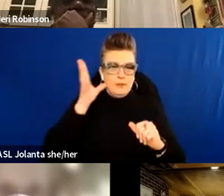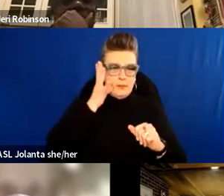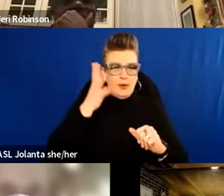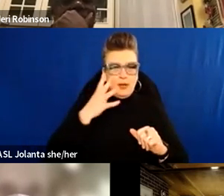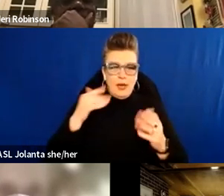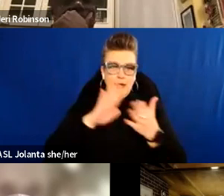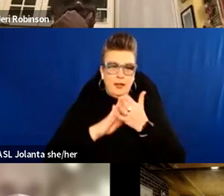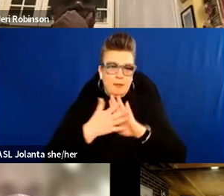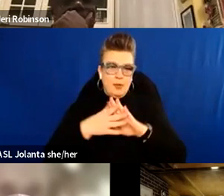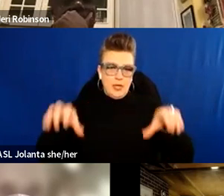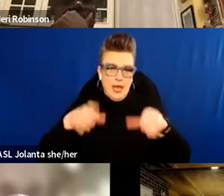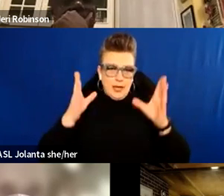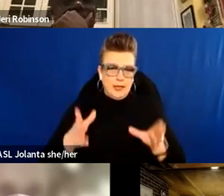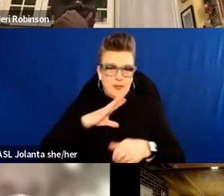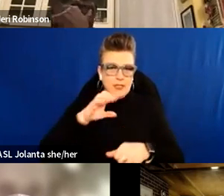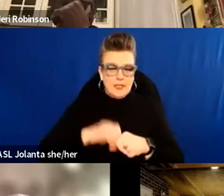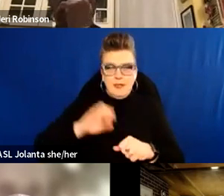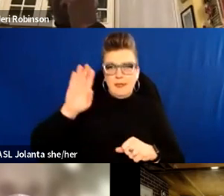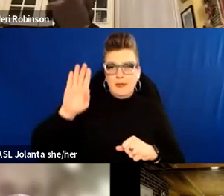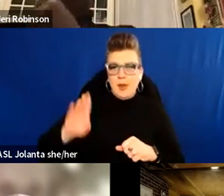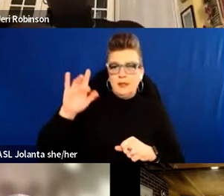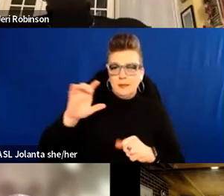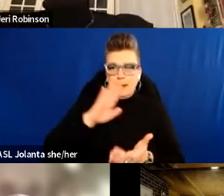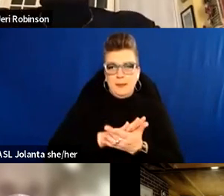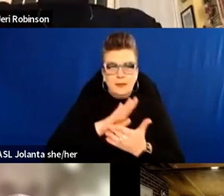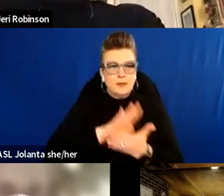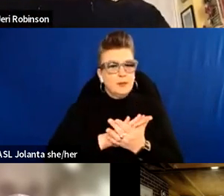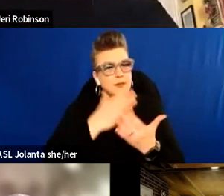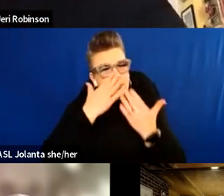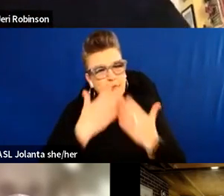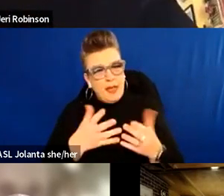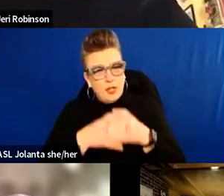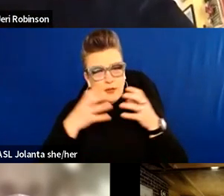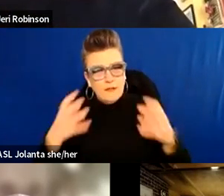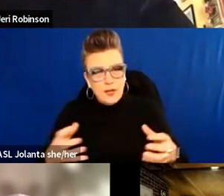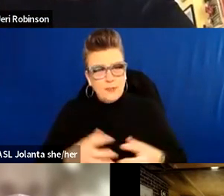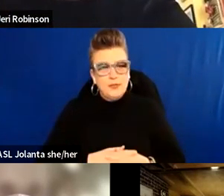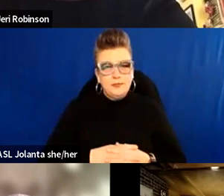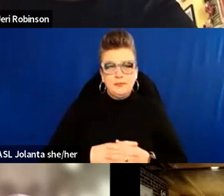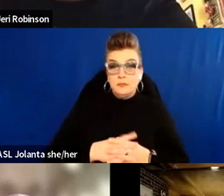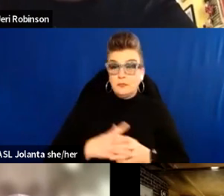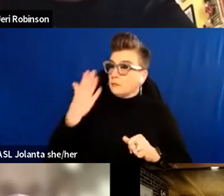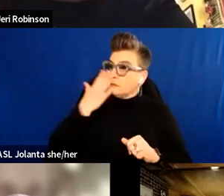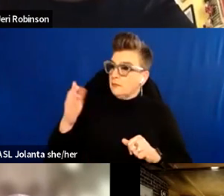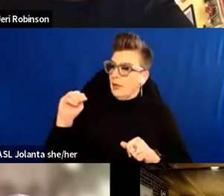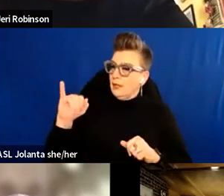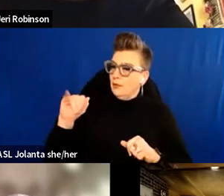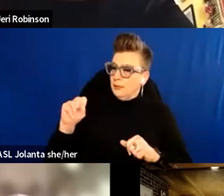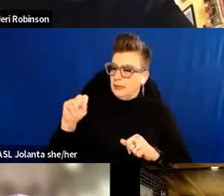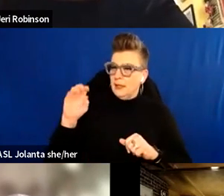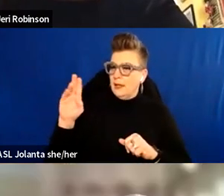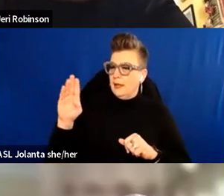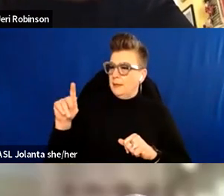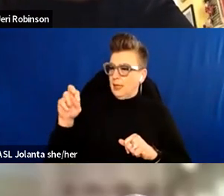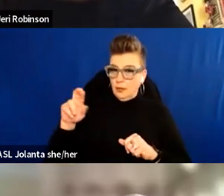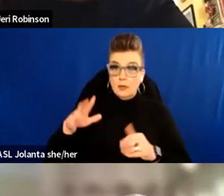activist in the boston public schools thank you very much thank you miss baker our next speaker is courtney